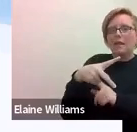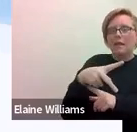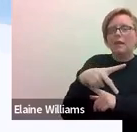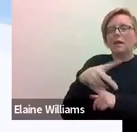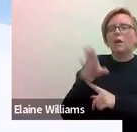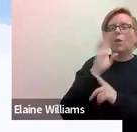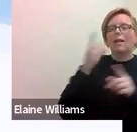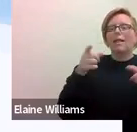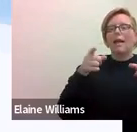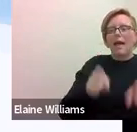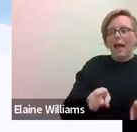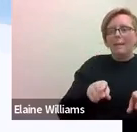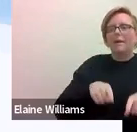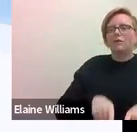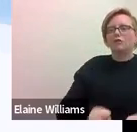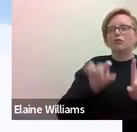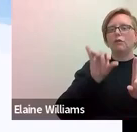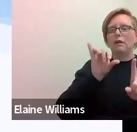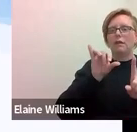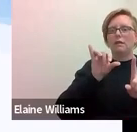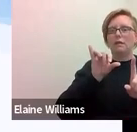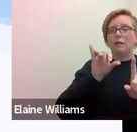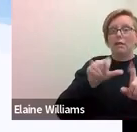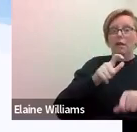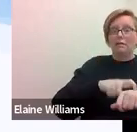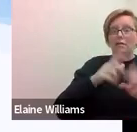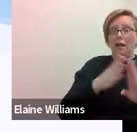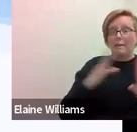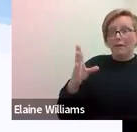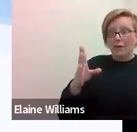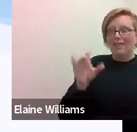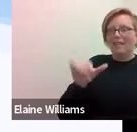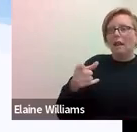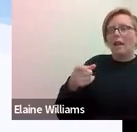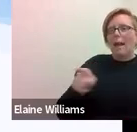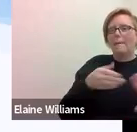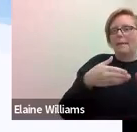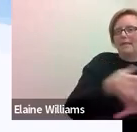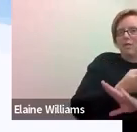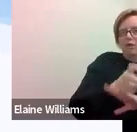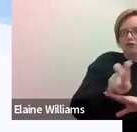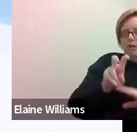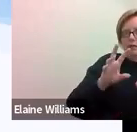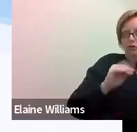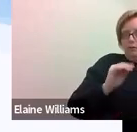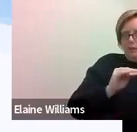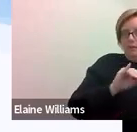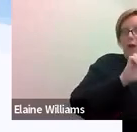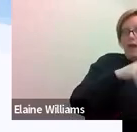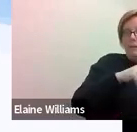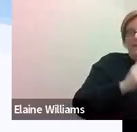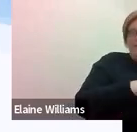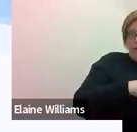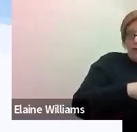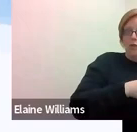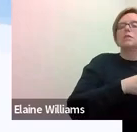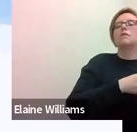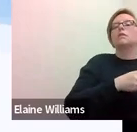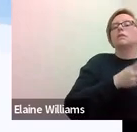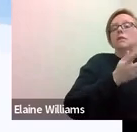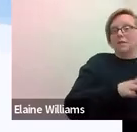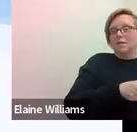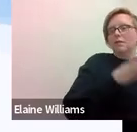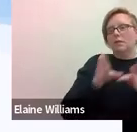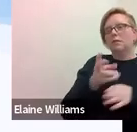time period will occur prior to the transition meeting. I know the sites work really hard to do this.